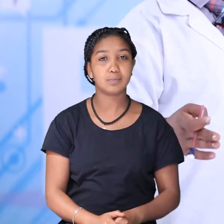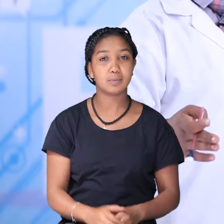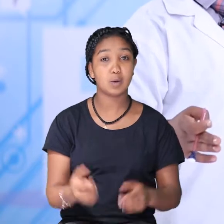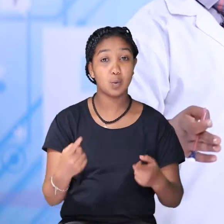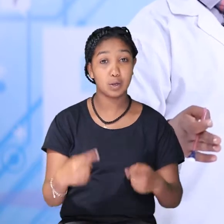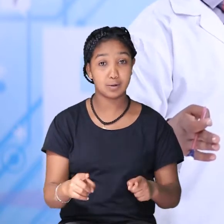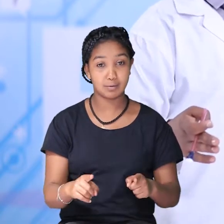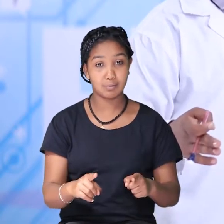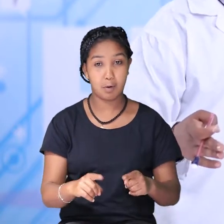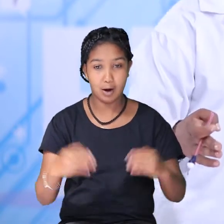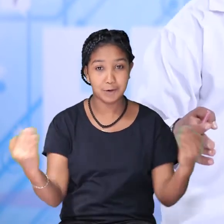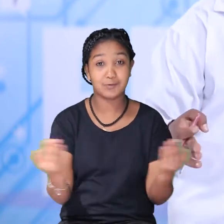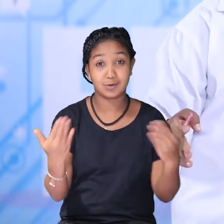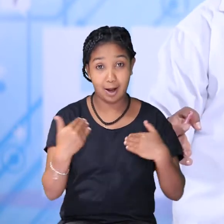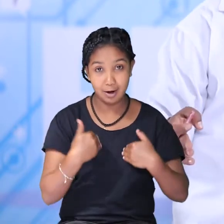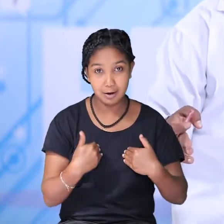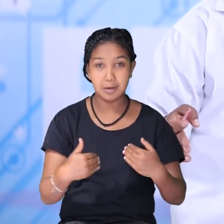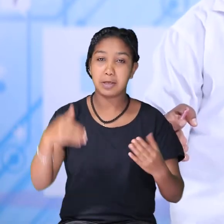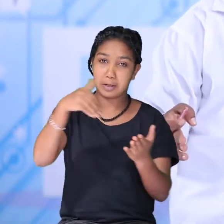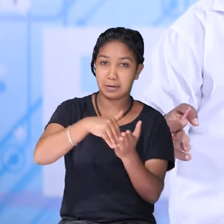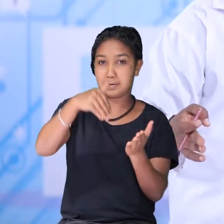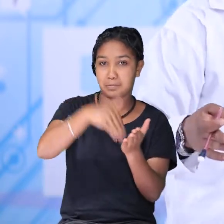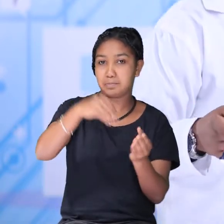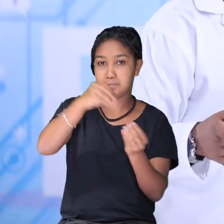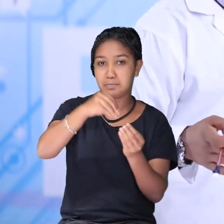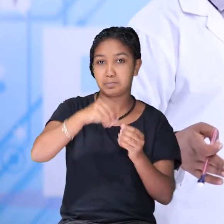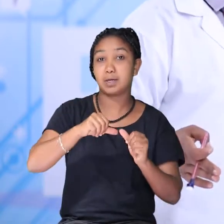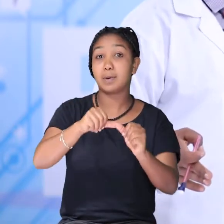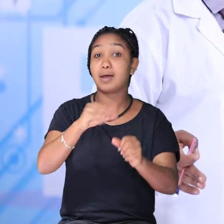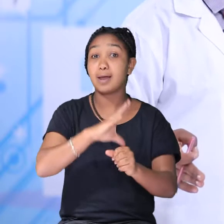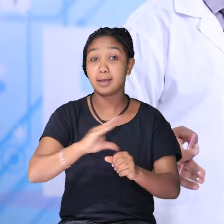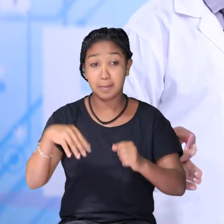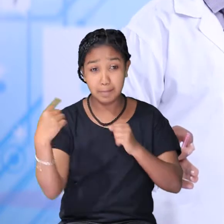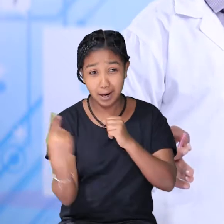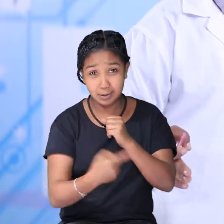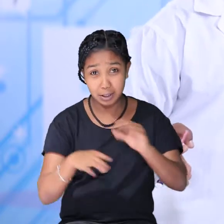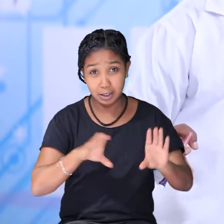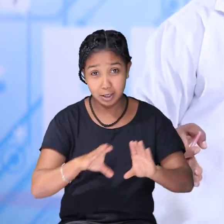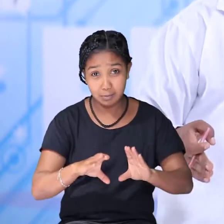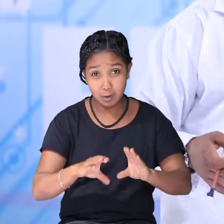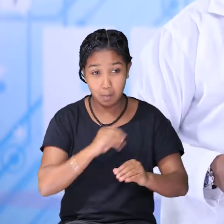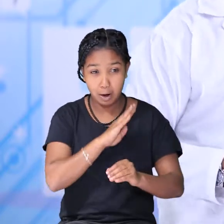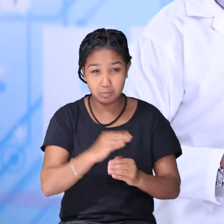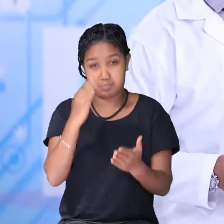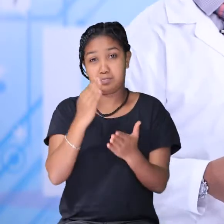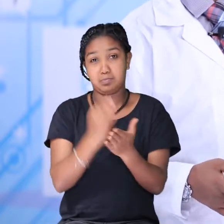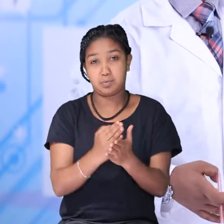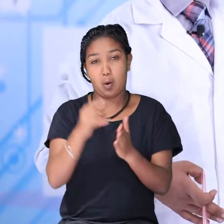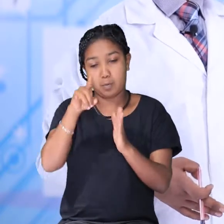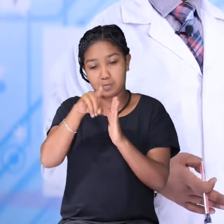when they are reinforced, they increase, and when they are punished, they decrease